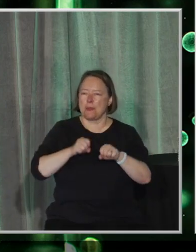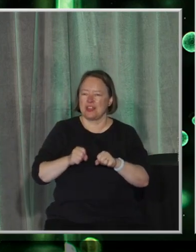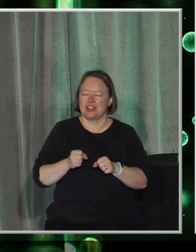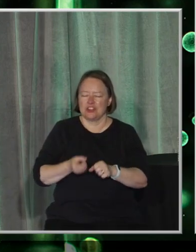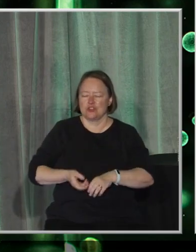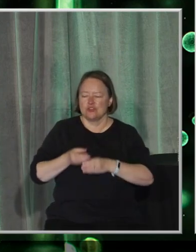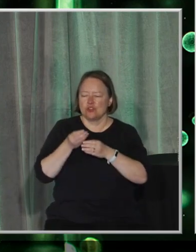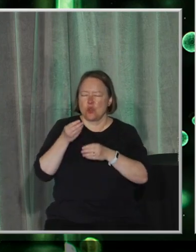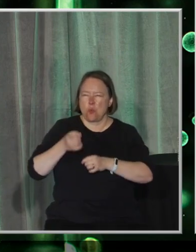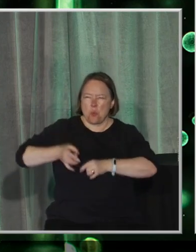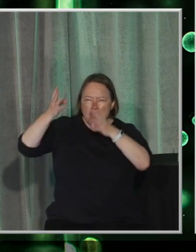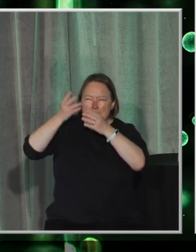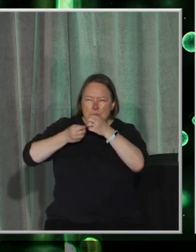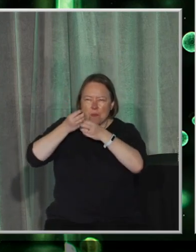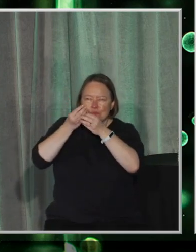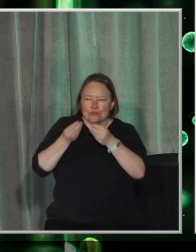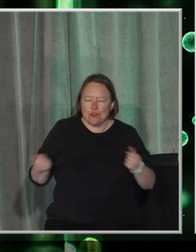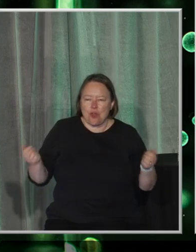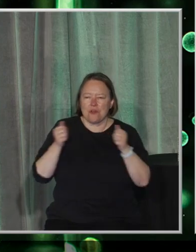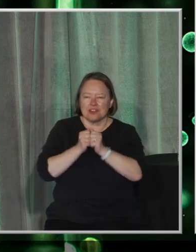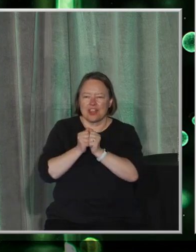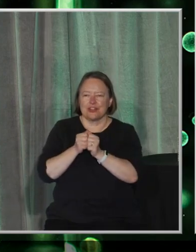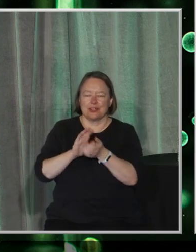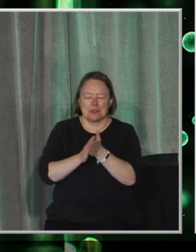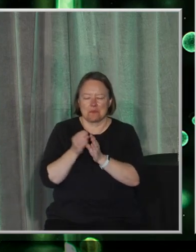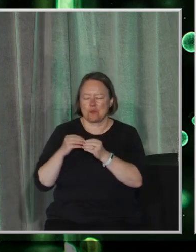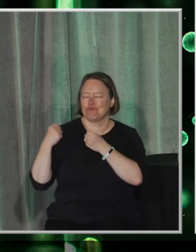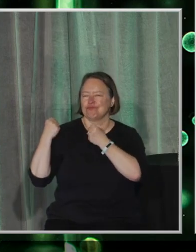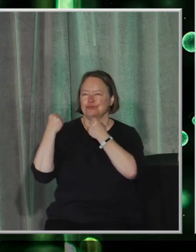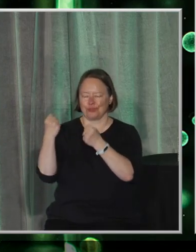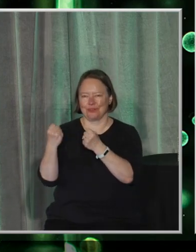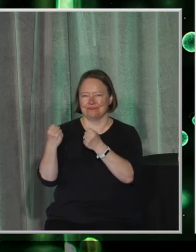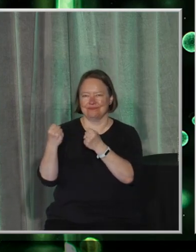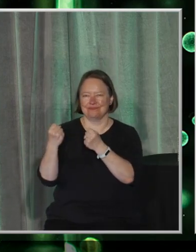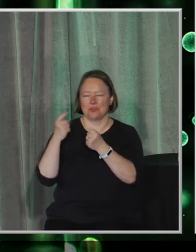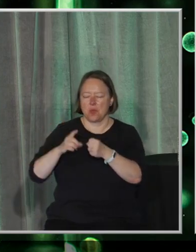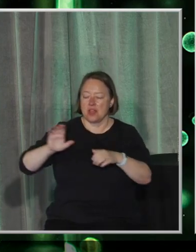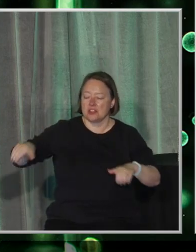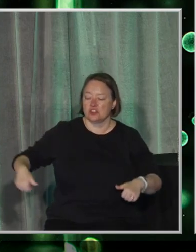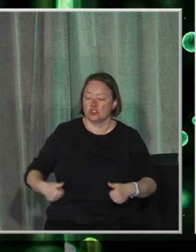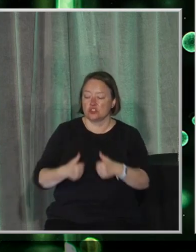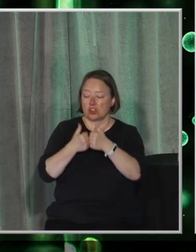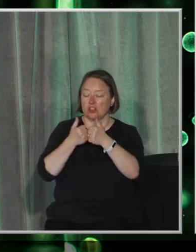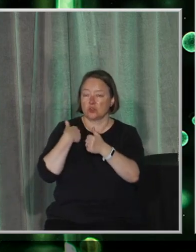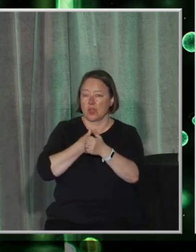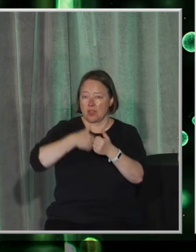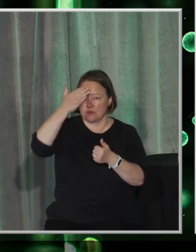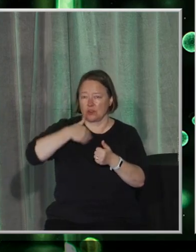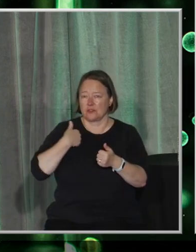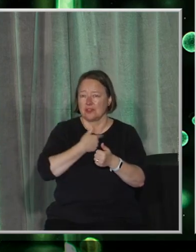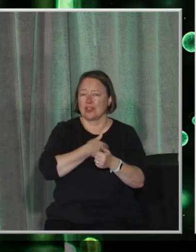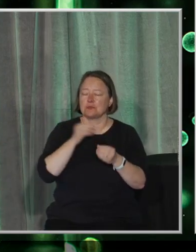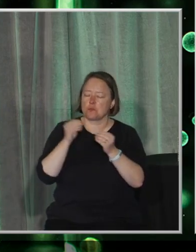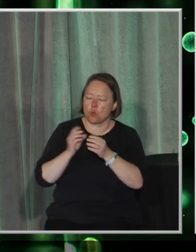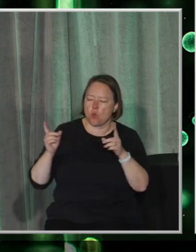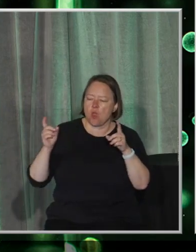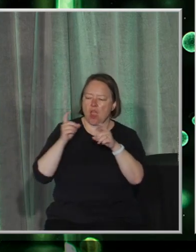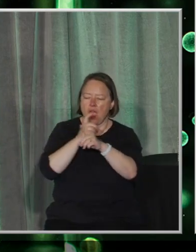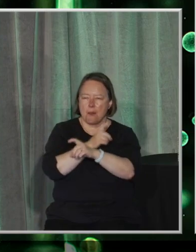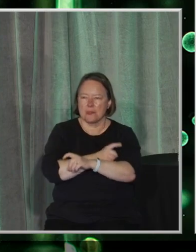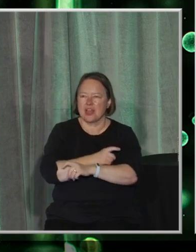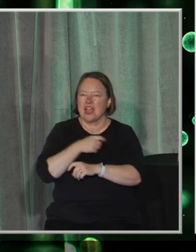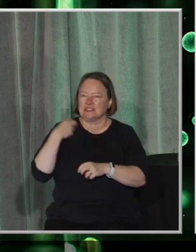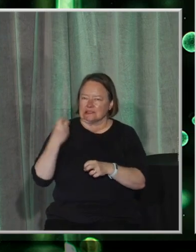wicked problems together is only growing stronger. While the challenges before us may have become more complex and